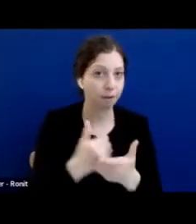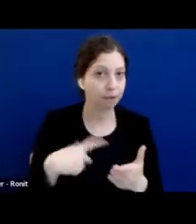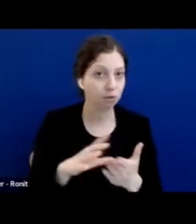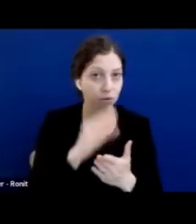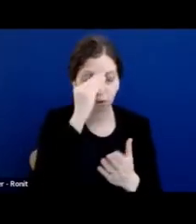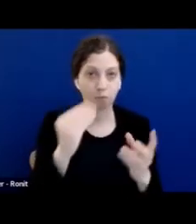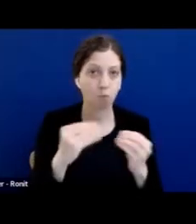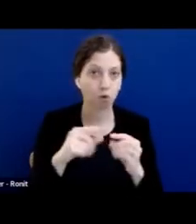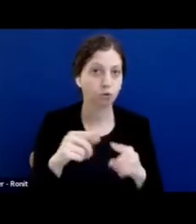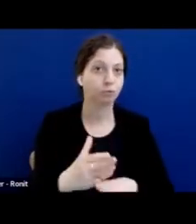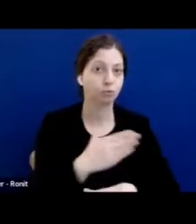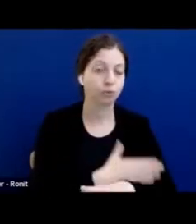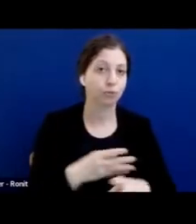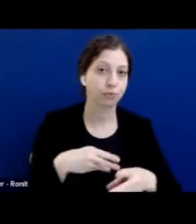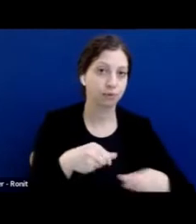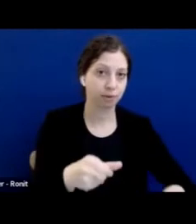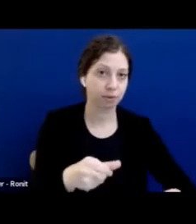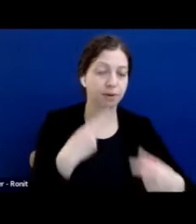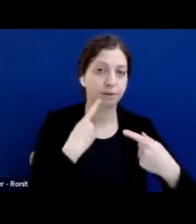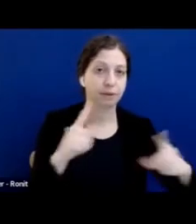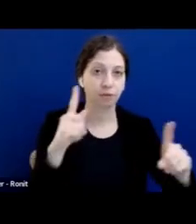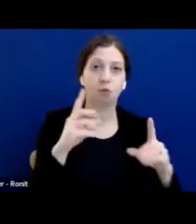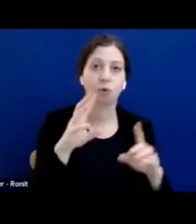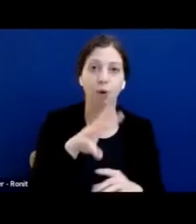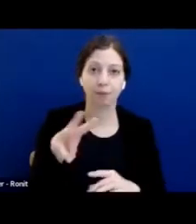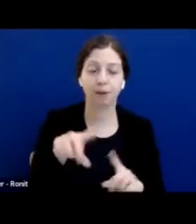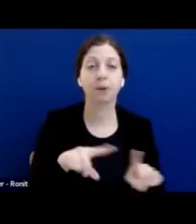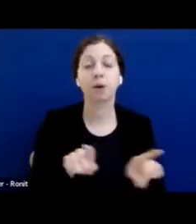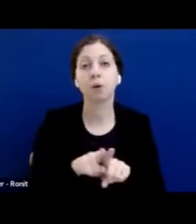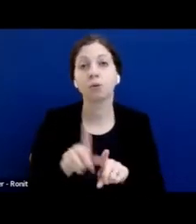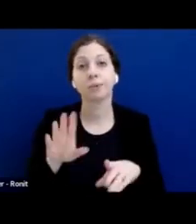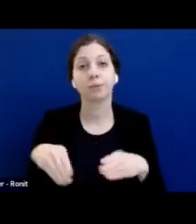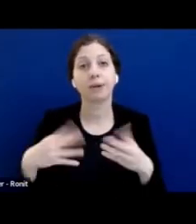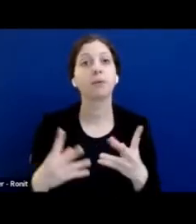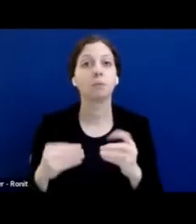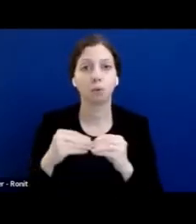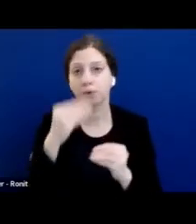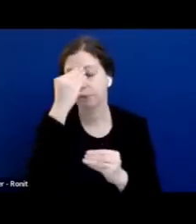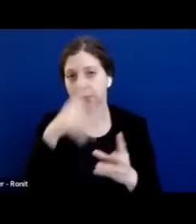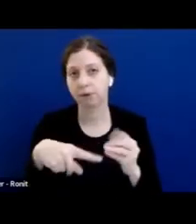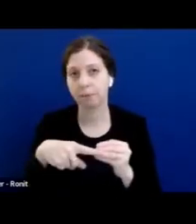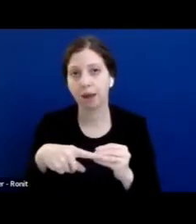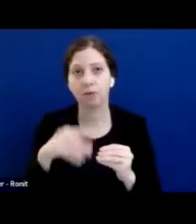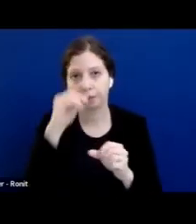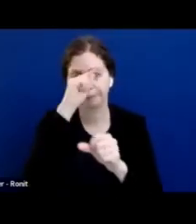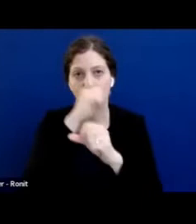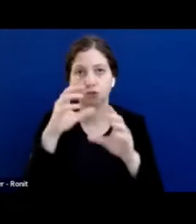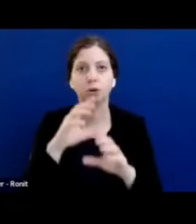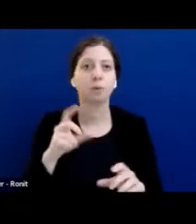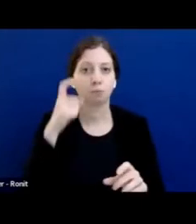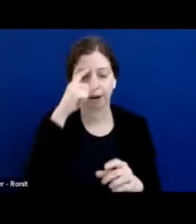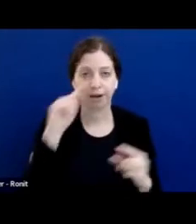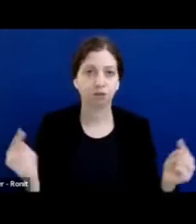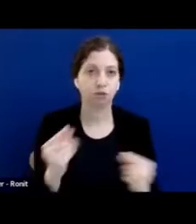first to improve the efficiency and effectiveness of the website, but it'll also give us much more information about the picture of brain injury services and needs